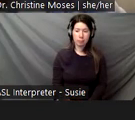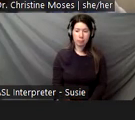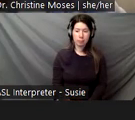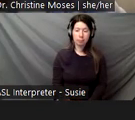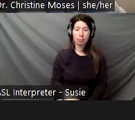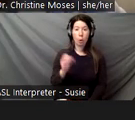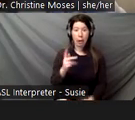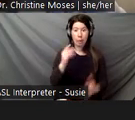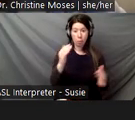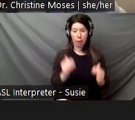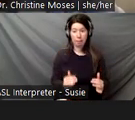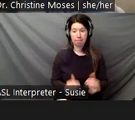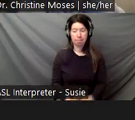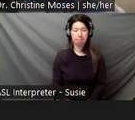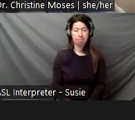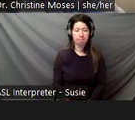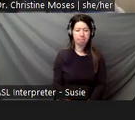Okay, we'll move on.